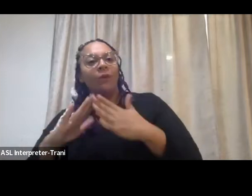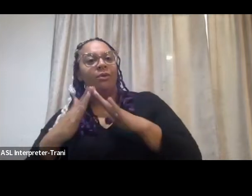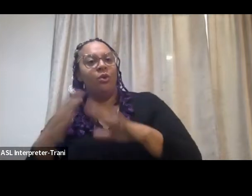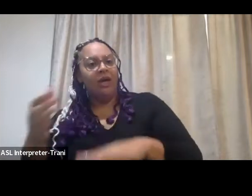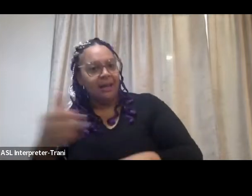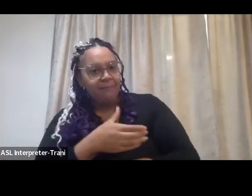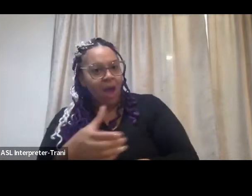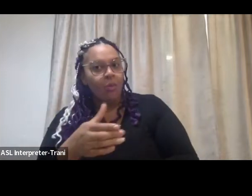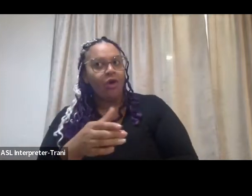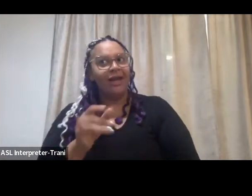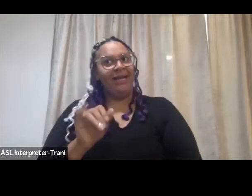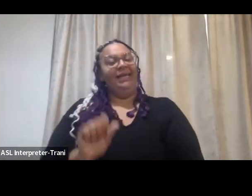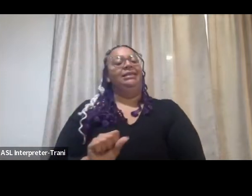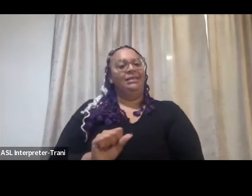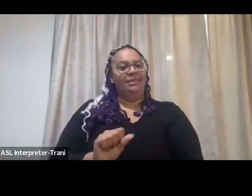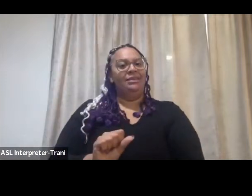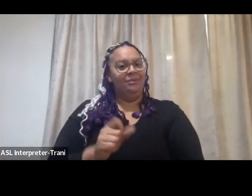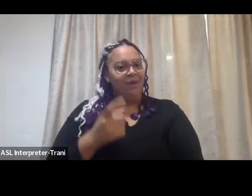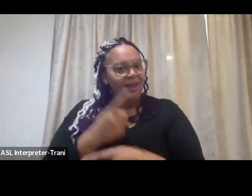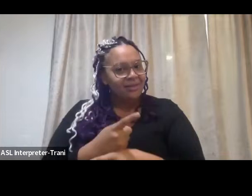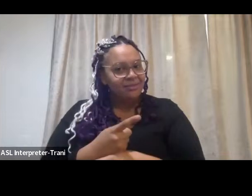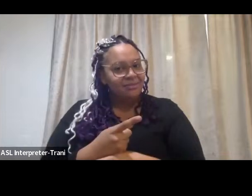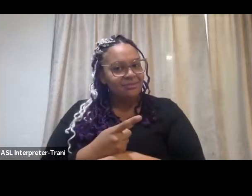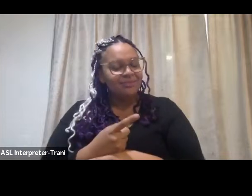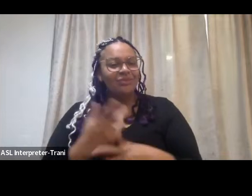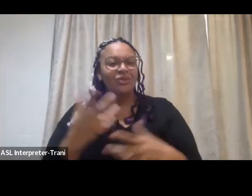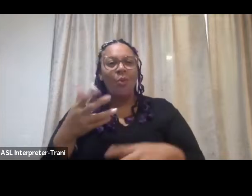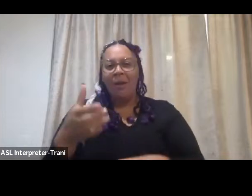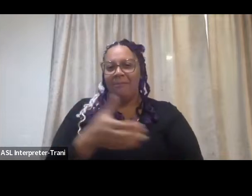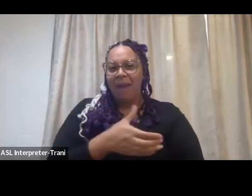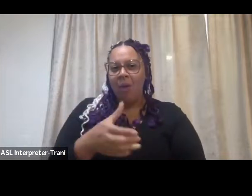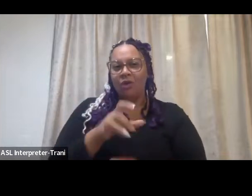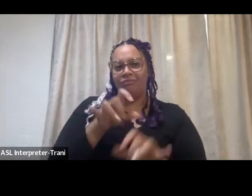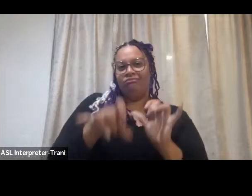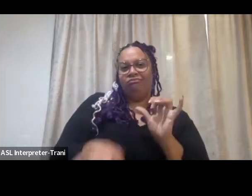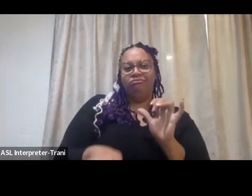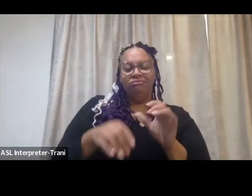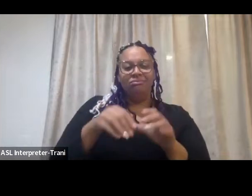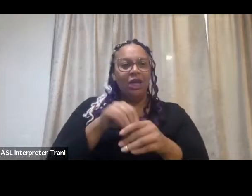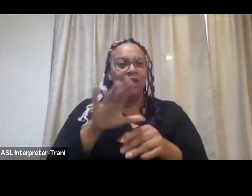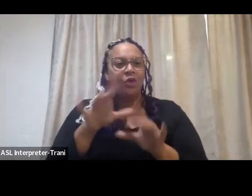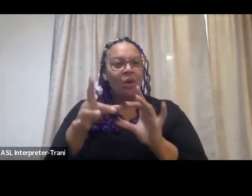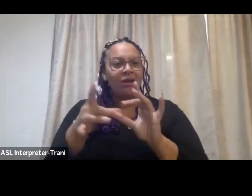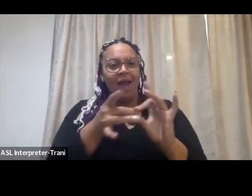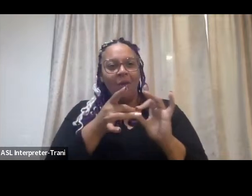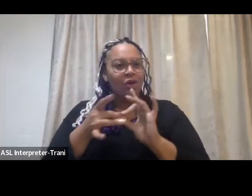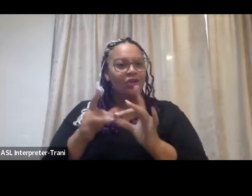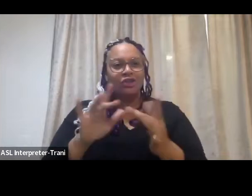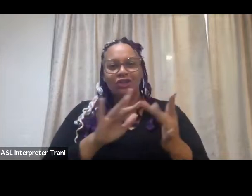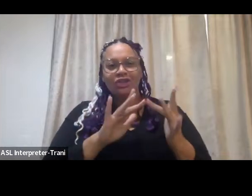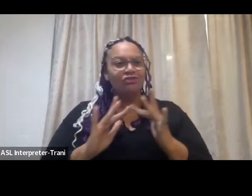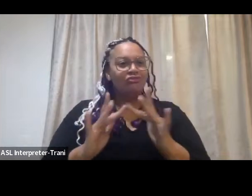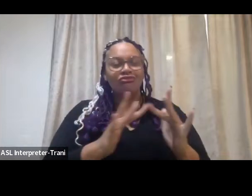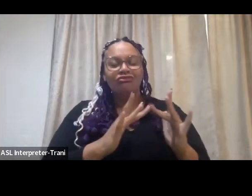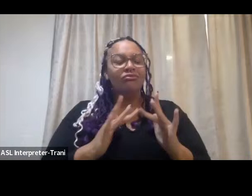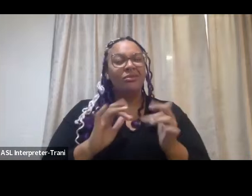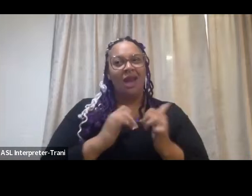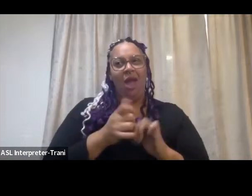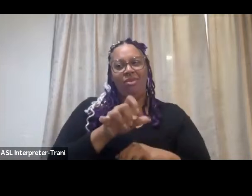power exists, right? What power resides within your networks, and